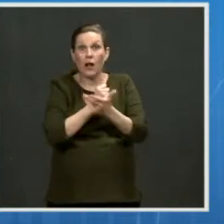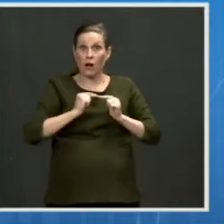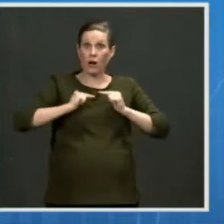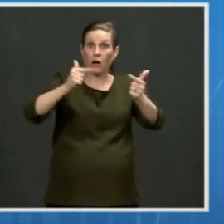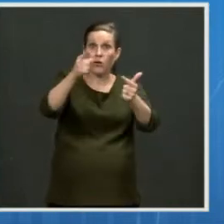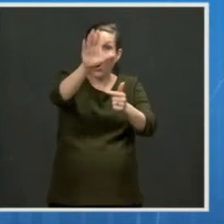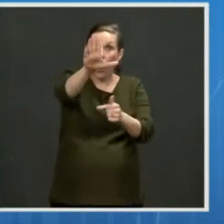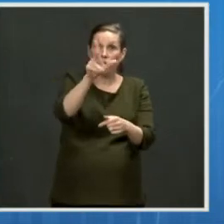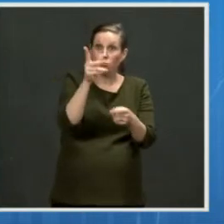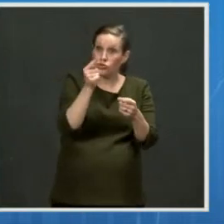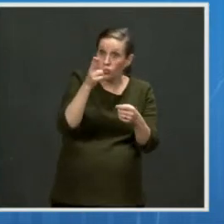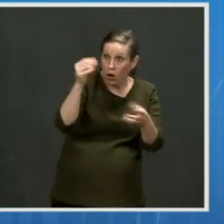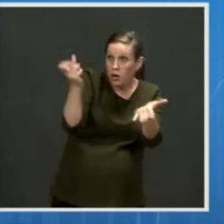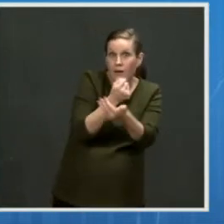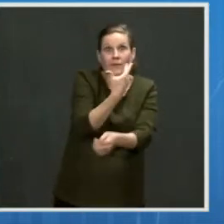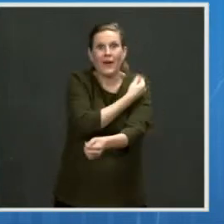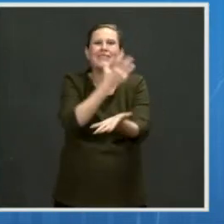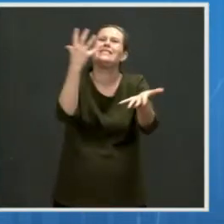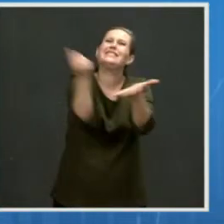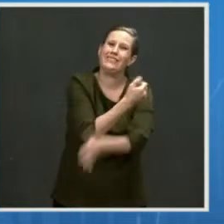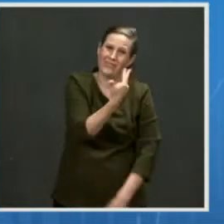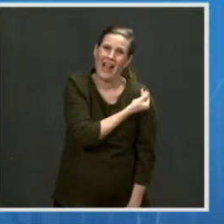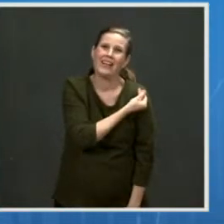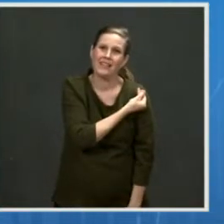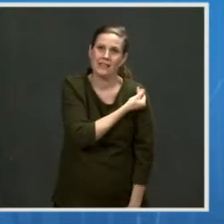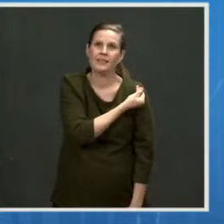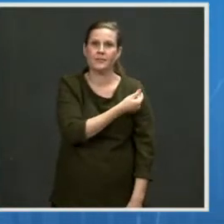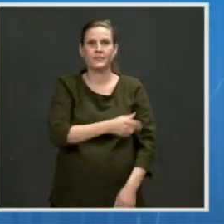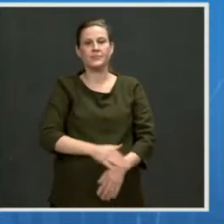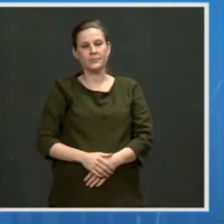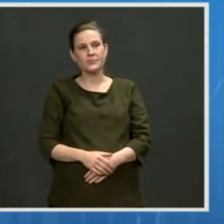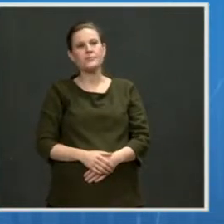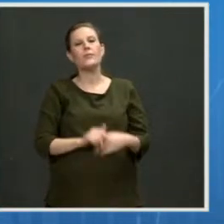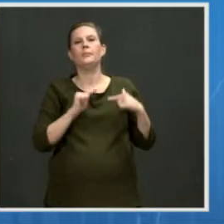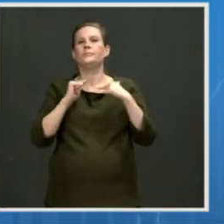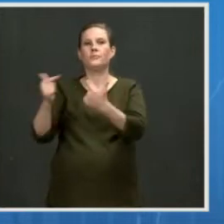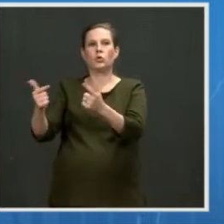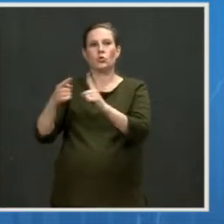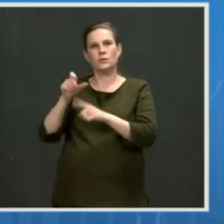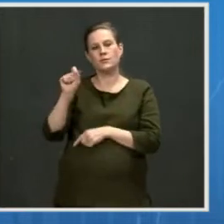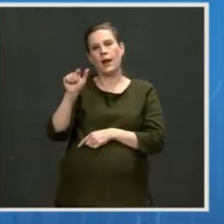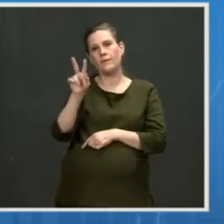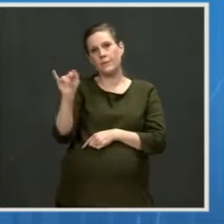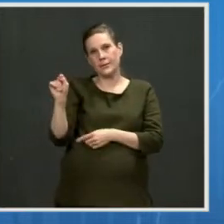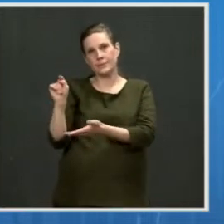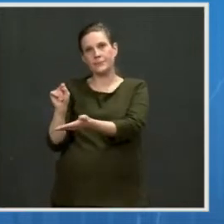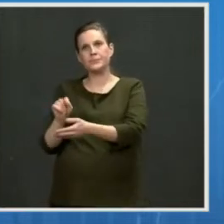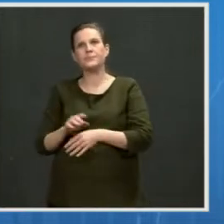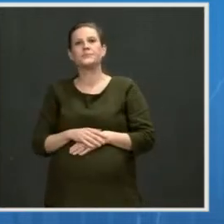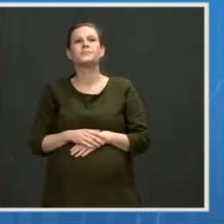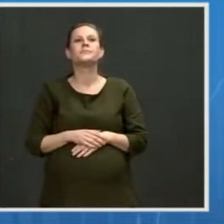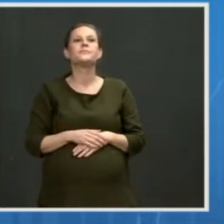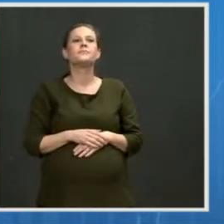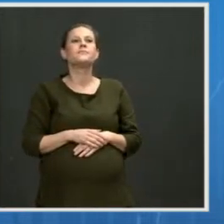Andy. Thank you. That's great news. All right, let's take questions.